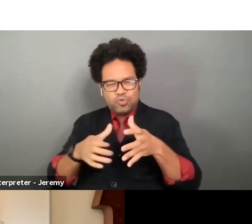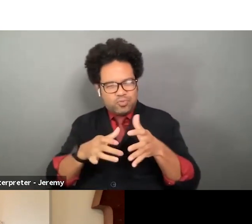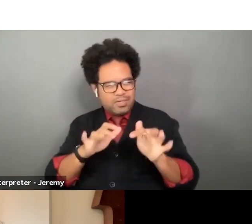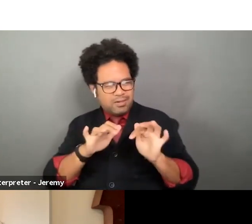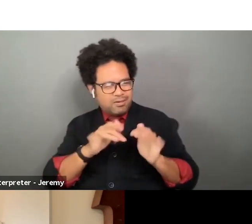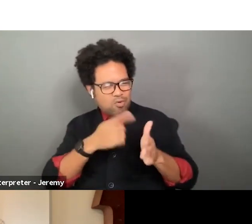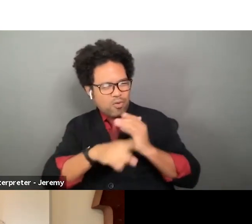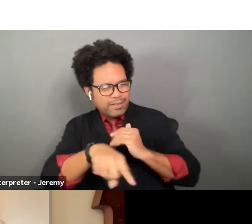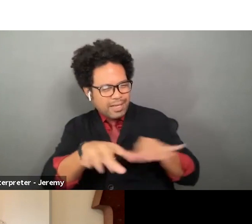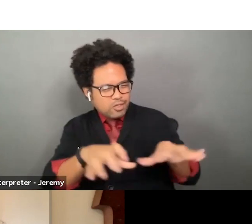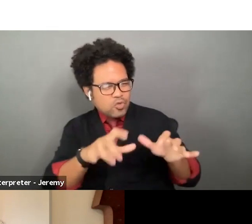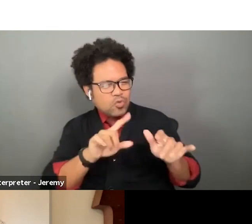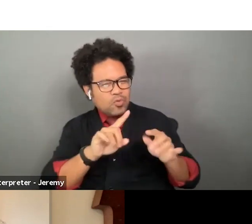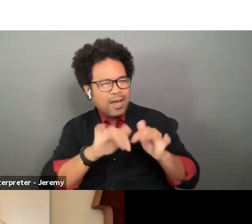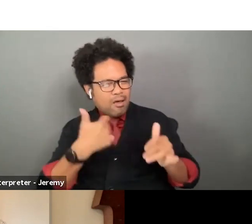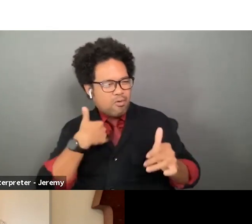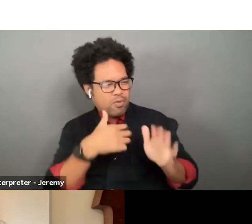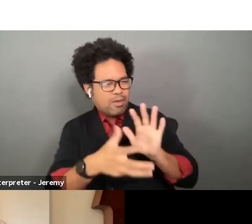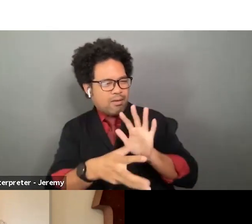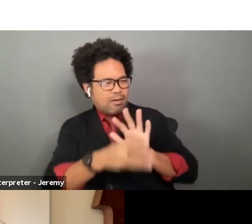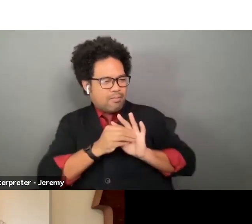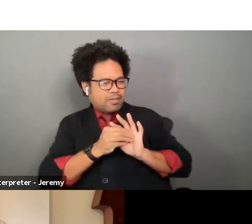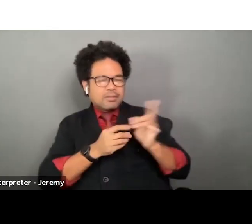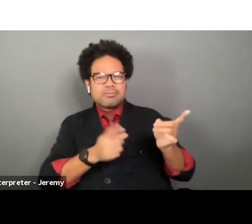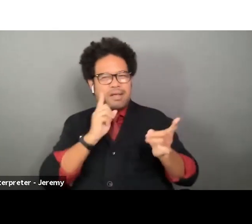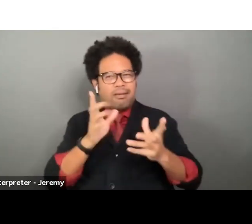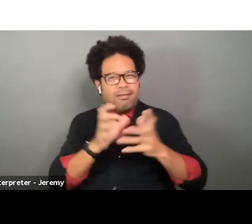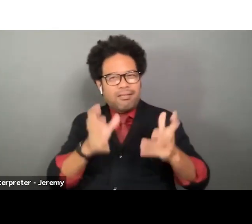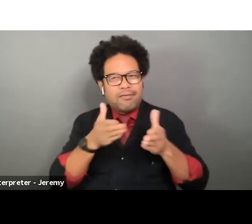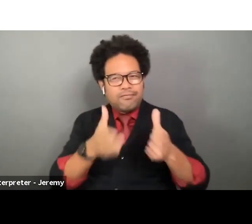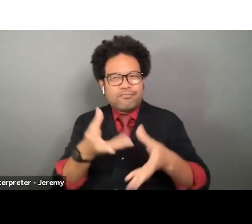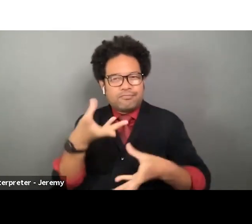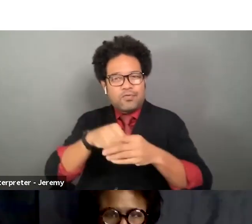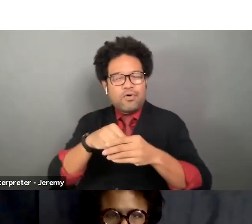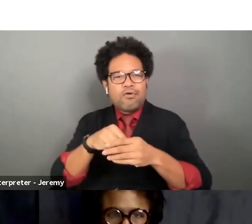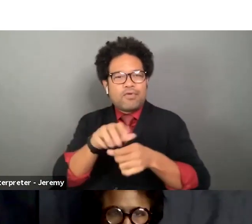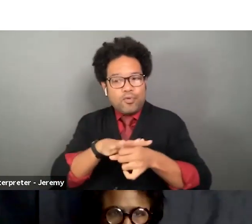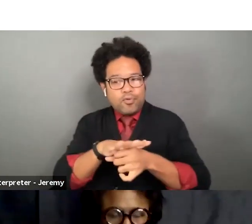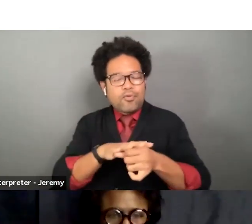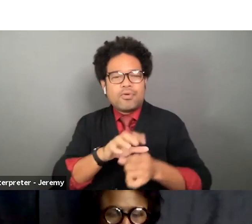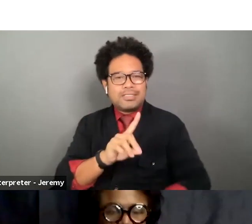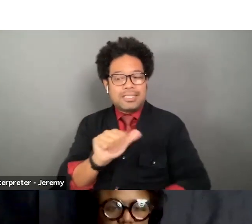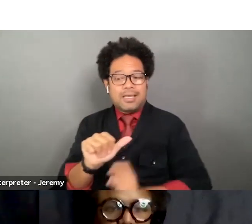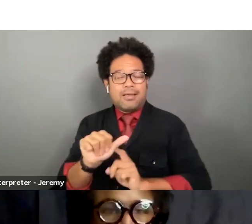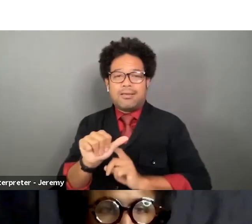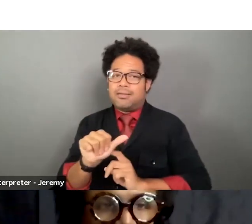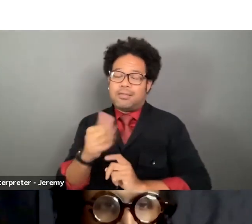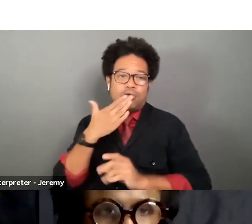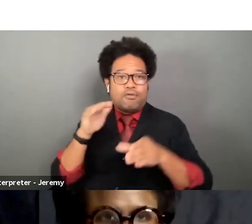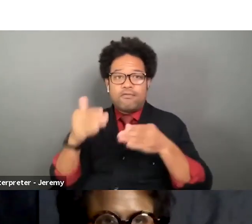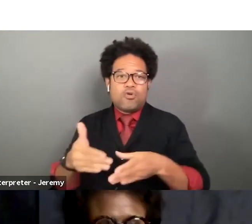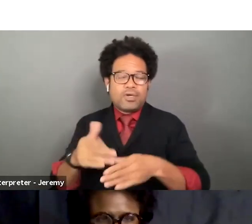do that? And I think that there's a lot of ways to get involved locally. I think there are. I think, the DAs are a great focus. I think the